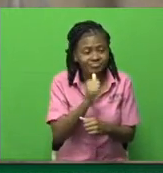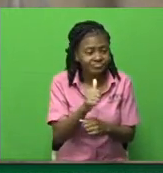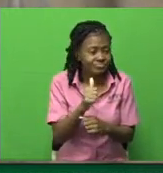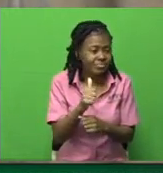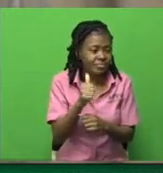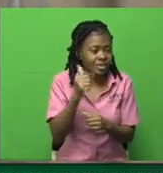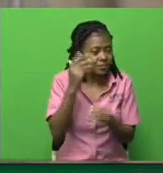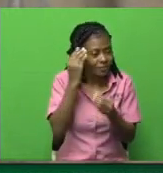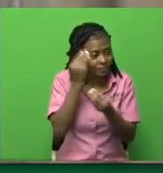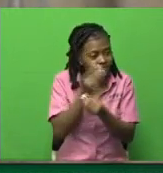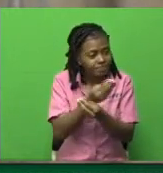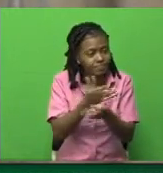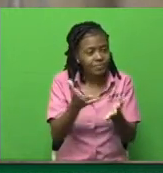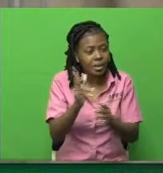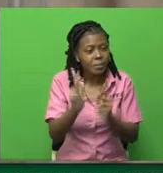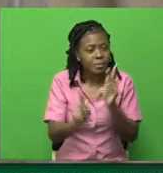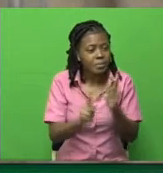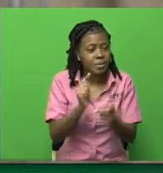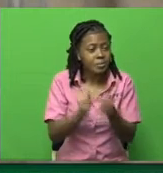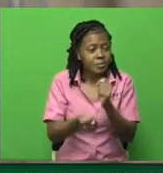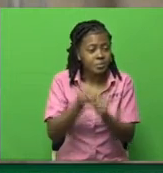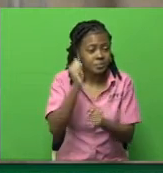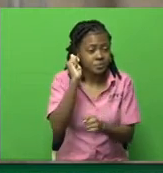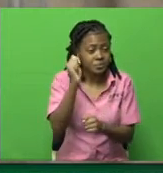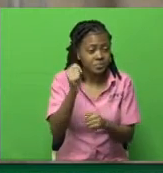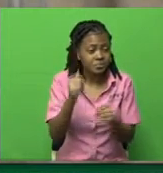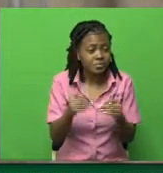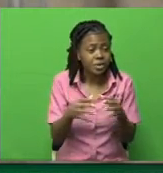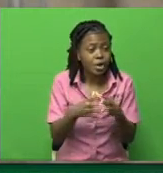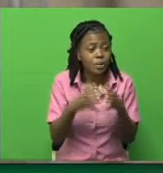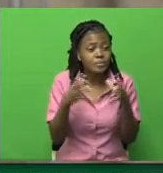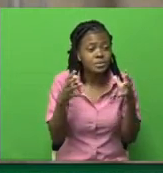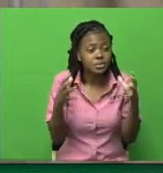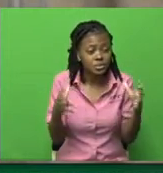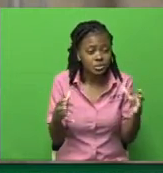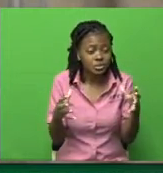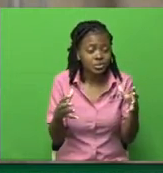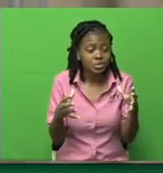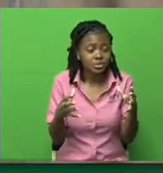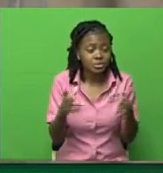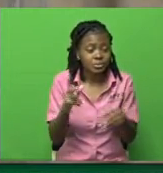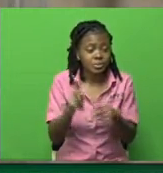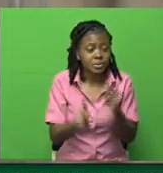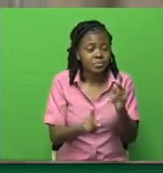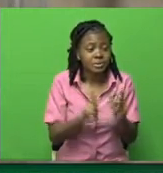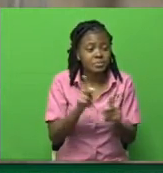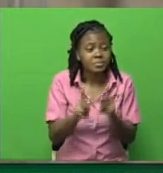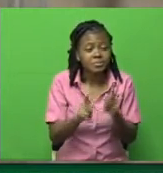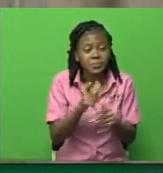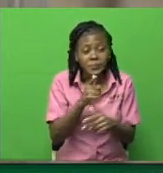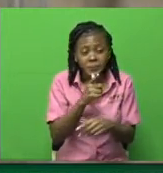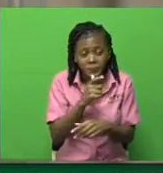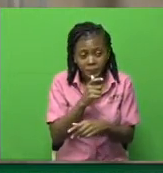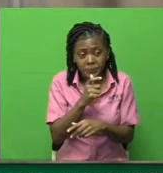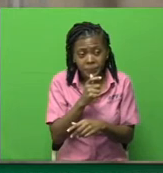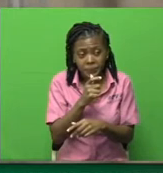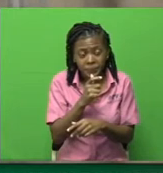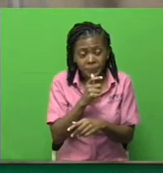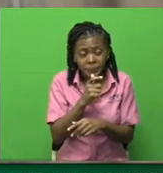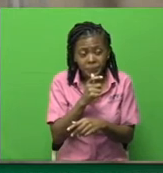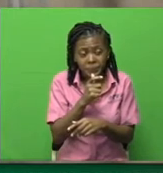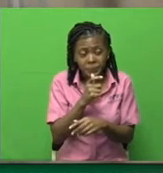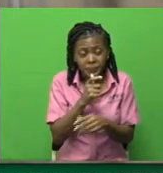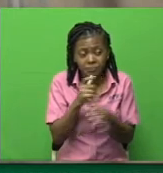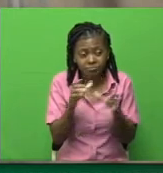country how many of those persons who fall within that 200 000 category